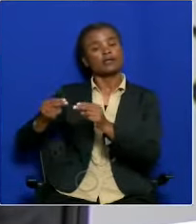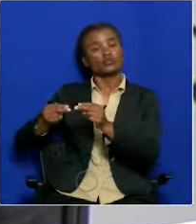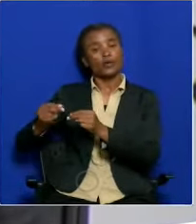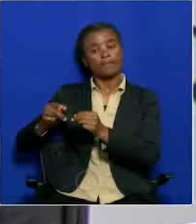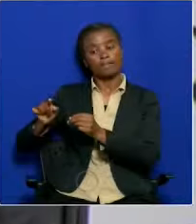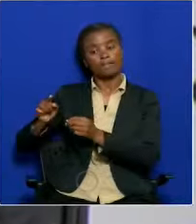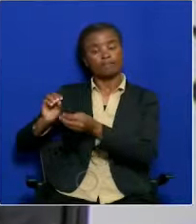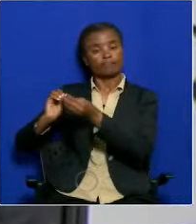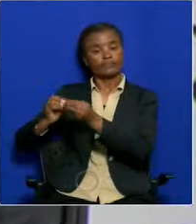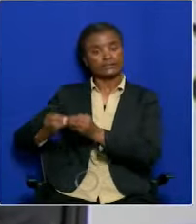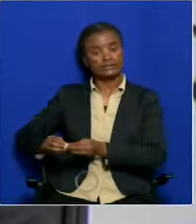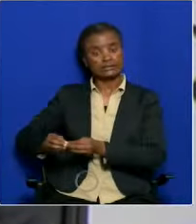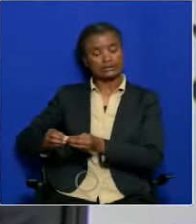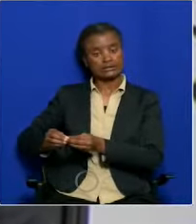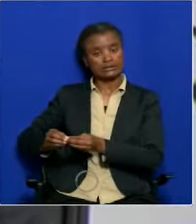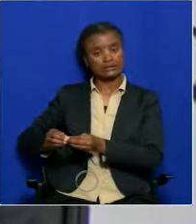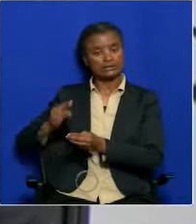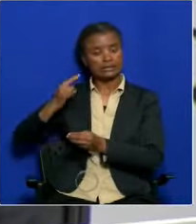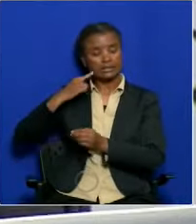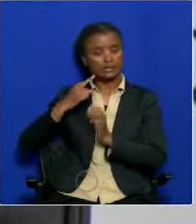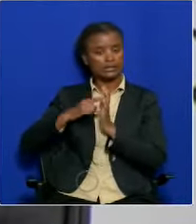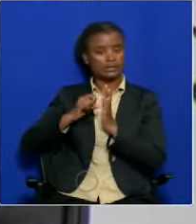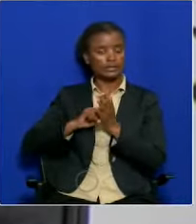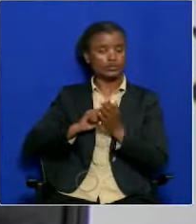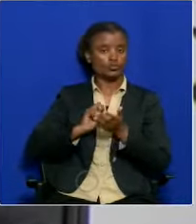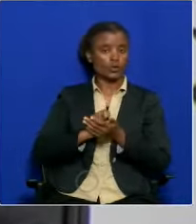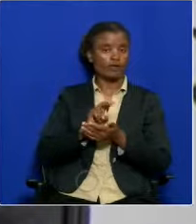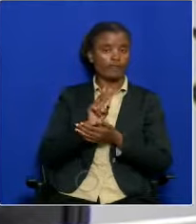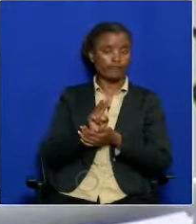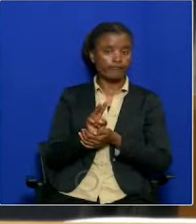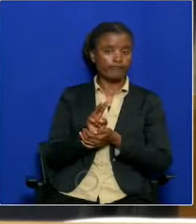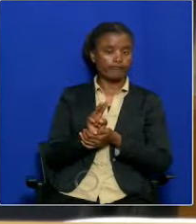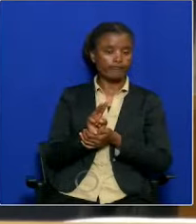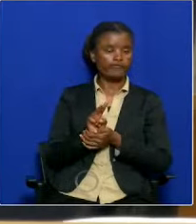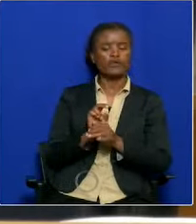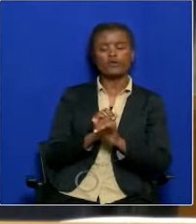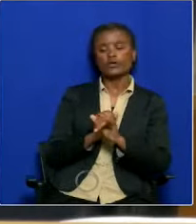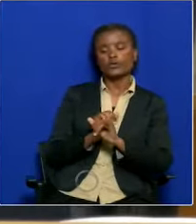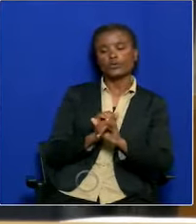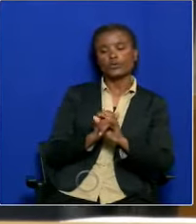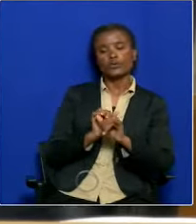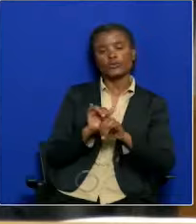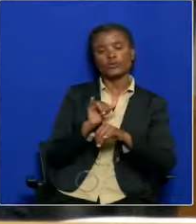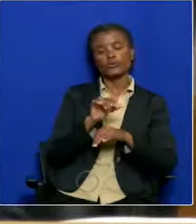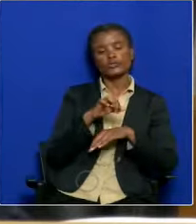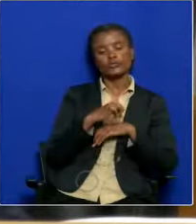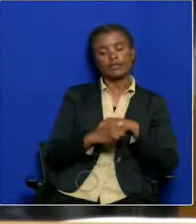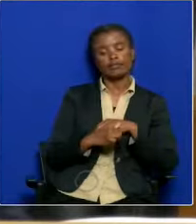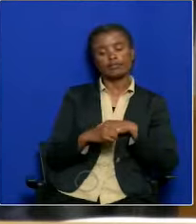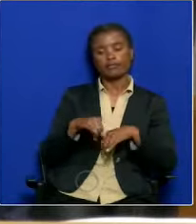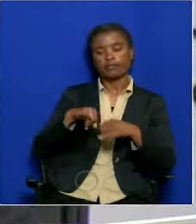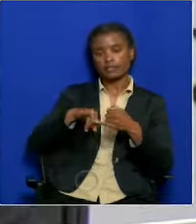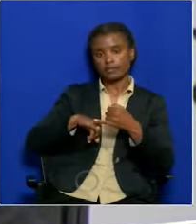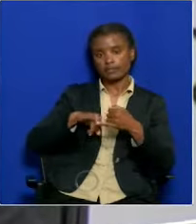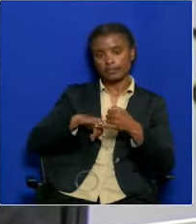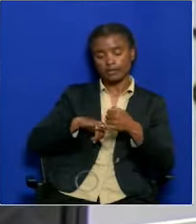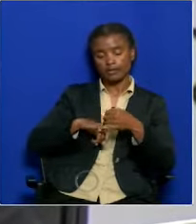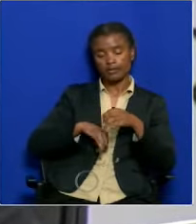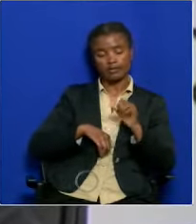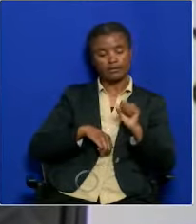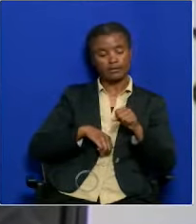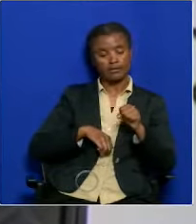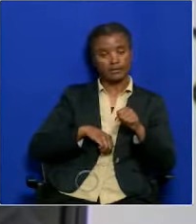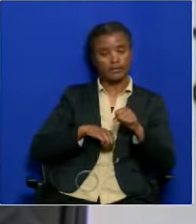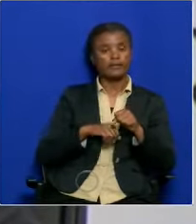I think, the 12th. Of which month? Of September. Yes. And the